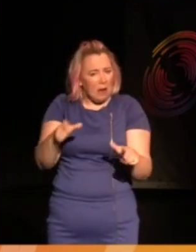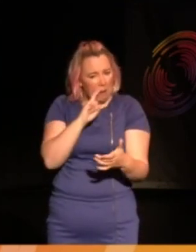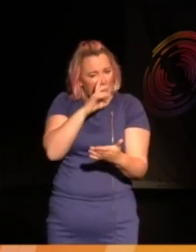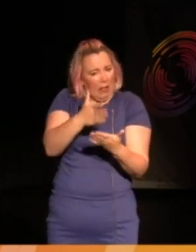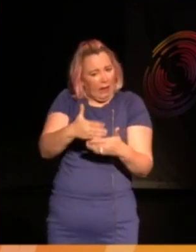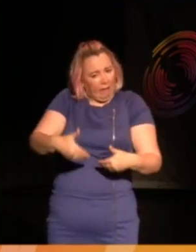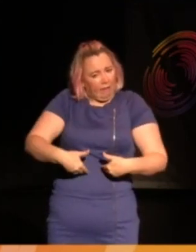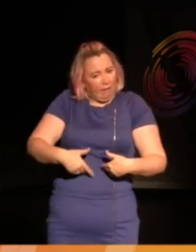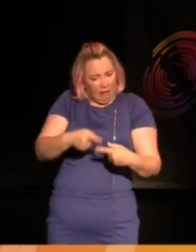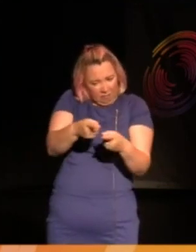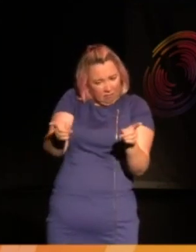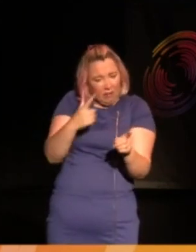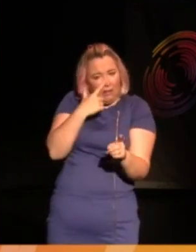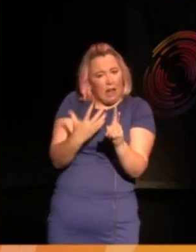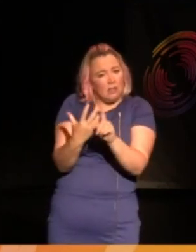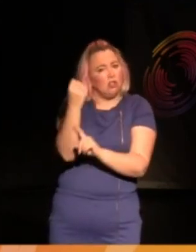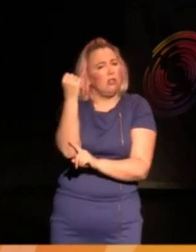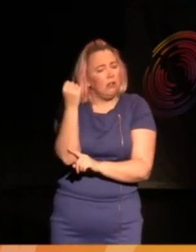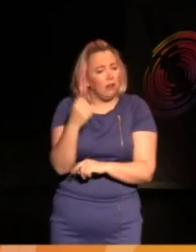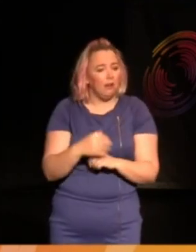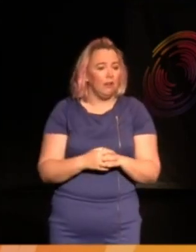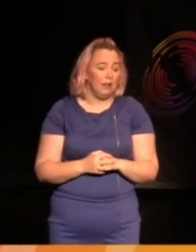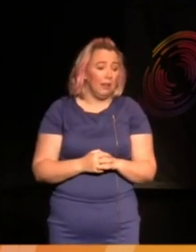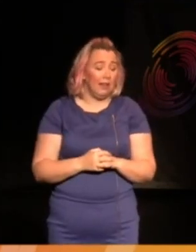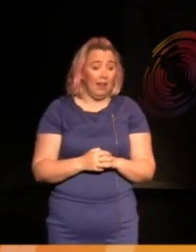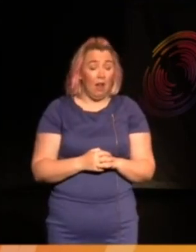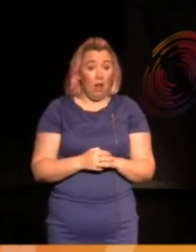of all, the alternative is too bleak.